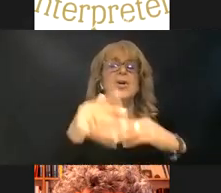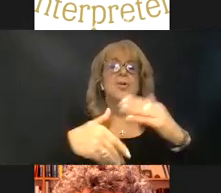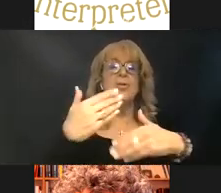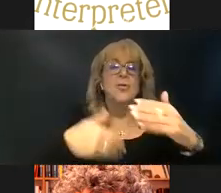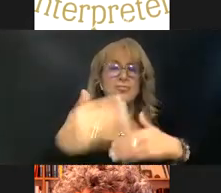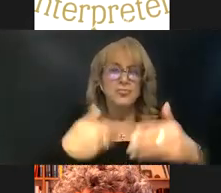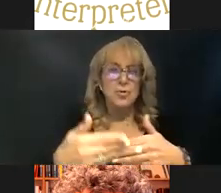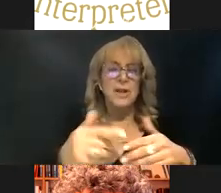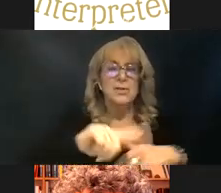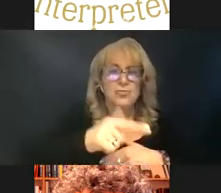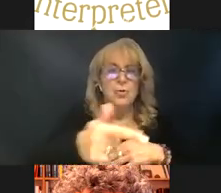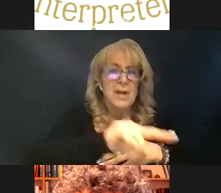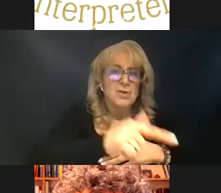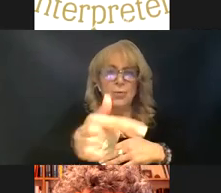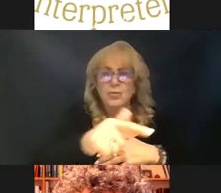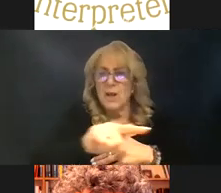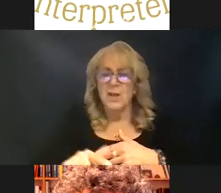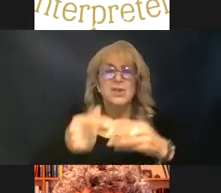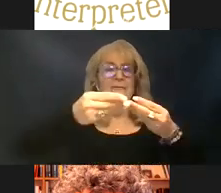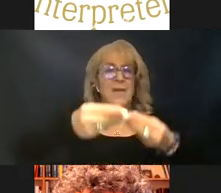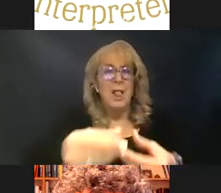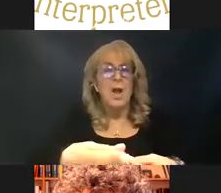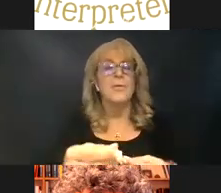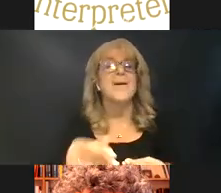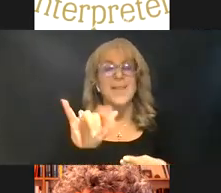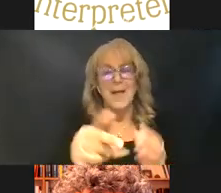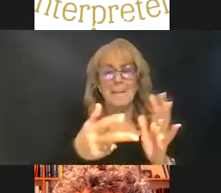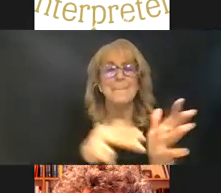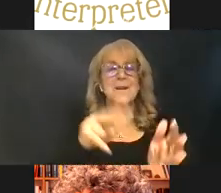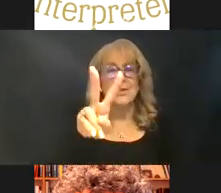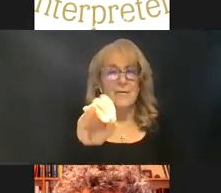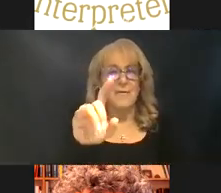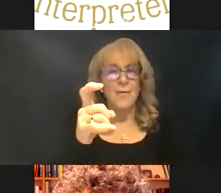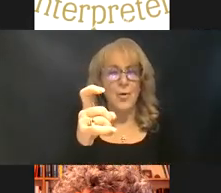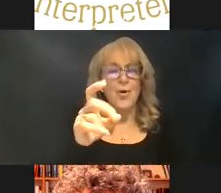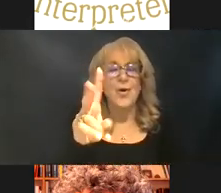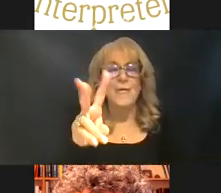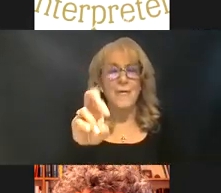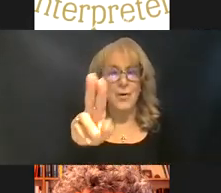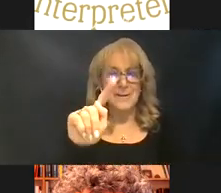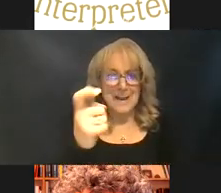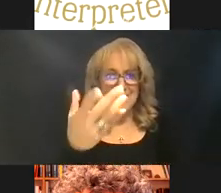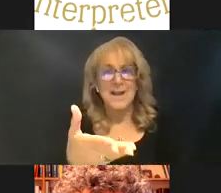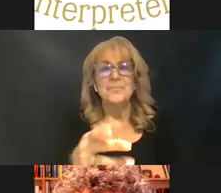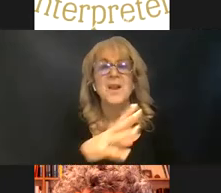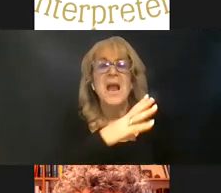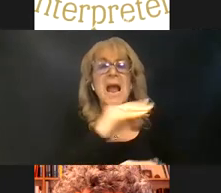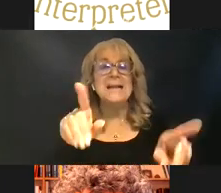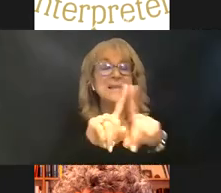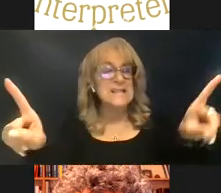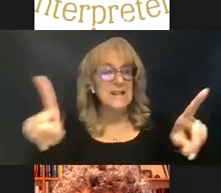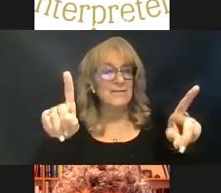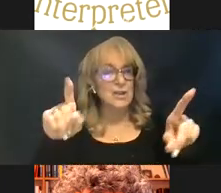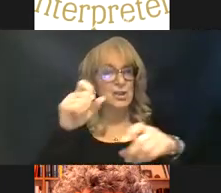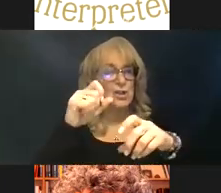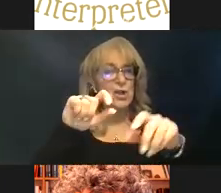flow rotates, there is a vortex there. And now the vortices are structure, and these structures are coming in different shapes. One shape